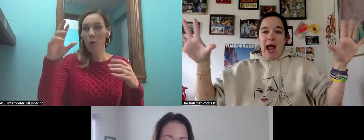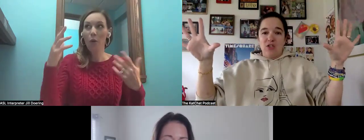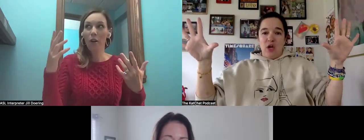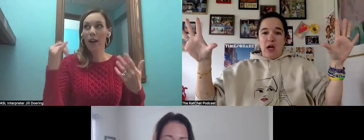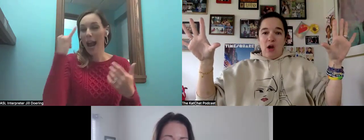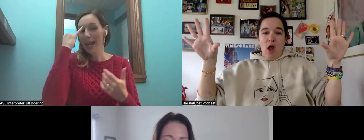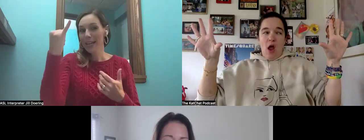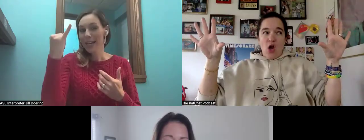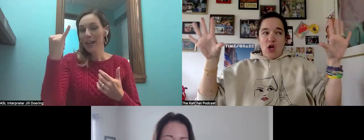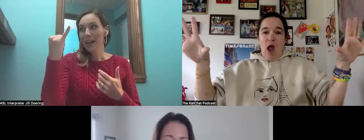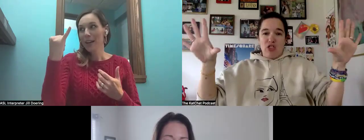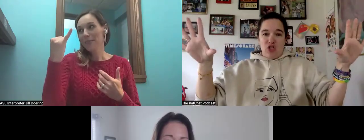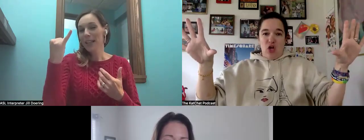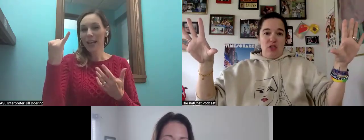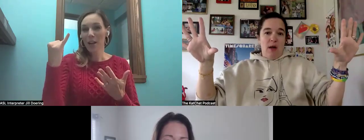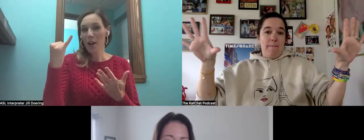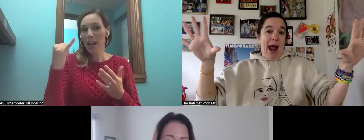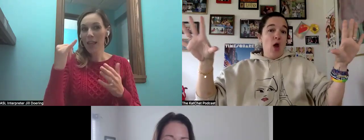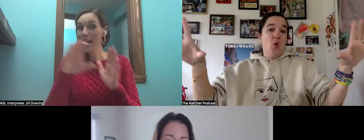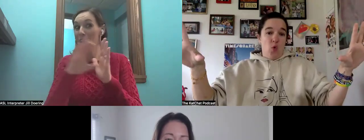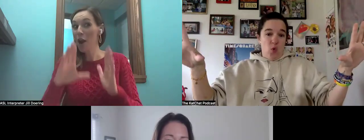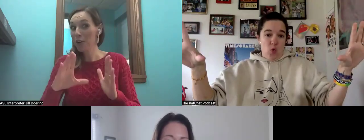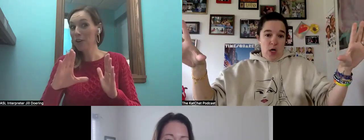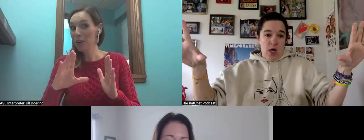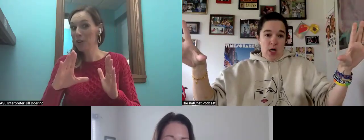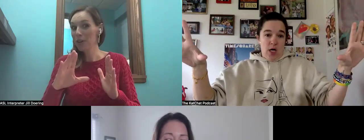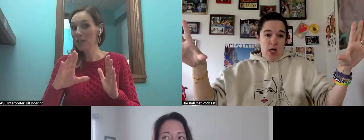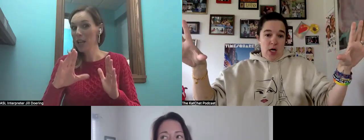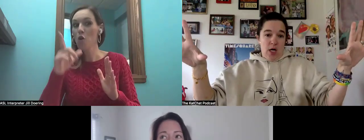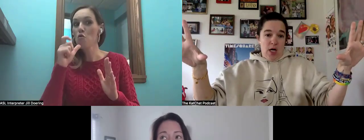you imagine your characters by whom?